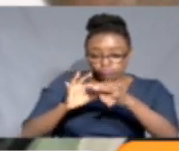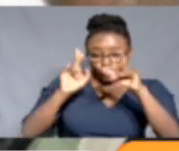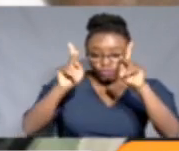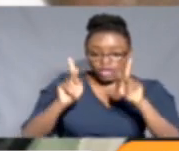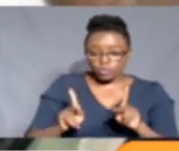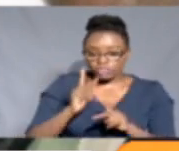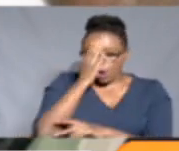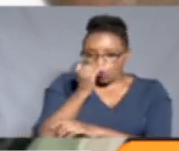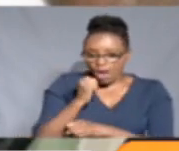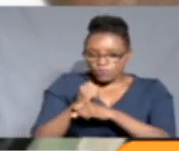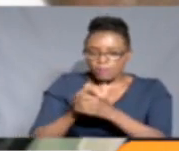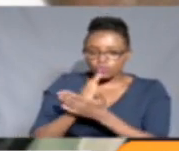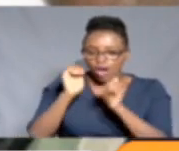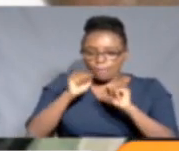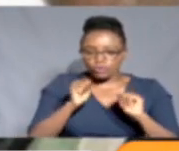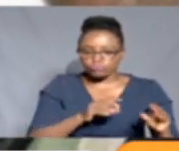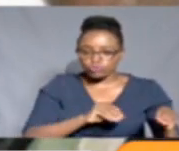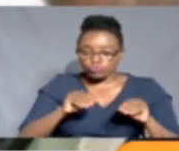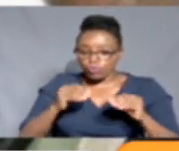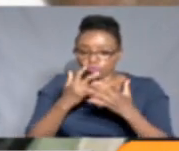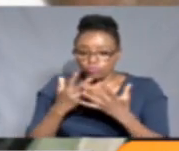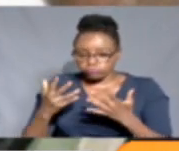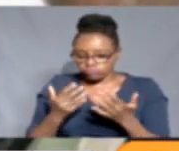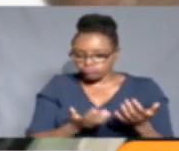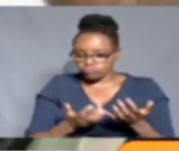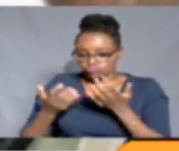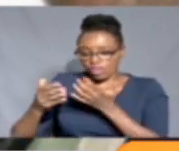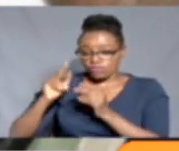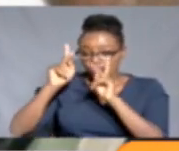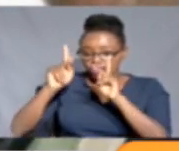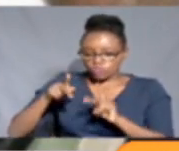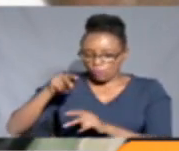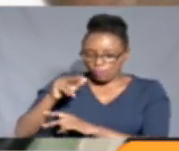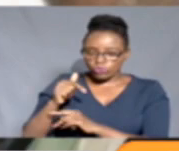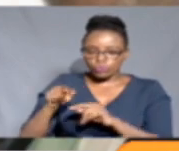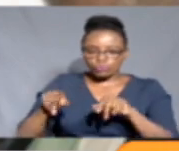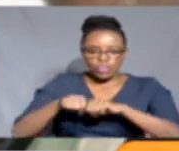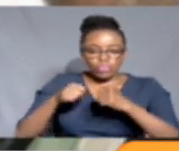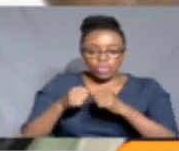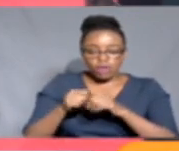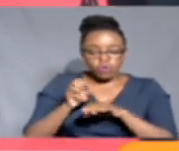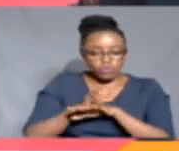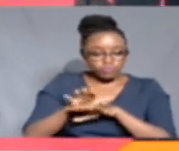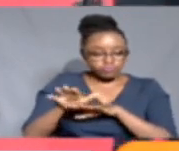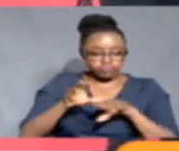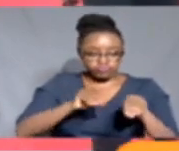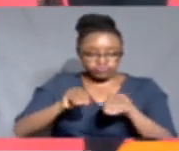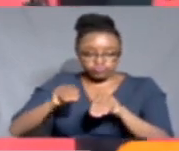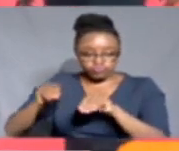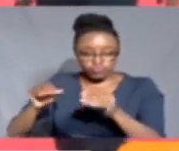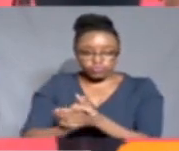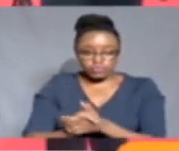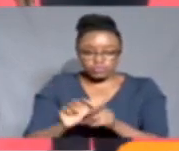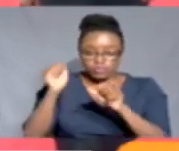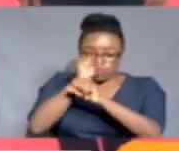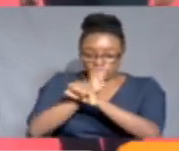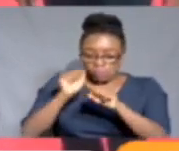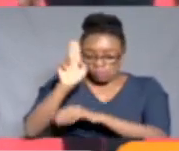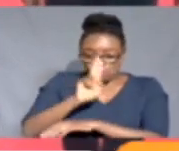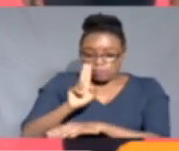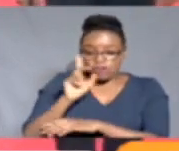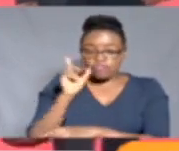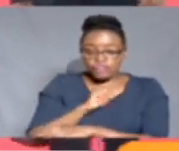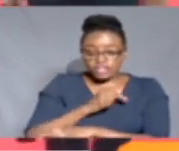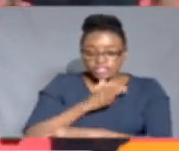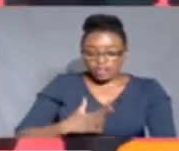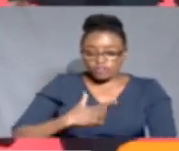to ensure cargo can be moved all the way to Kisumu port without disruption of the flow. As Uhuru winds up his visit to